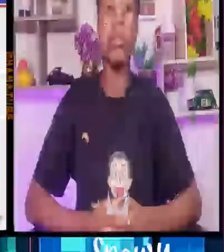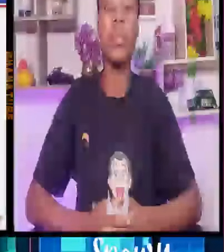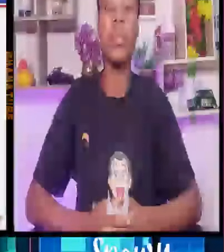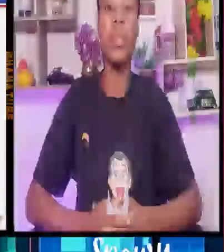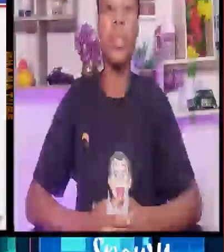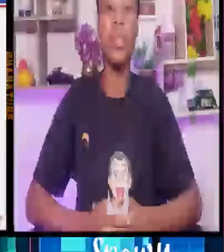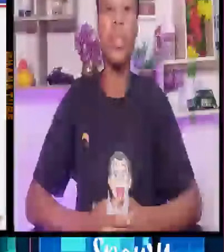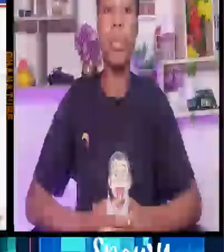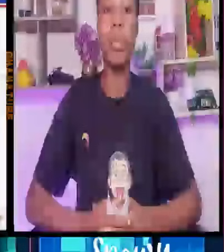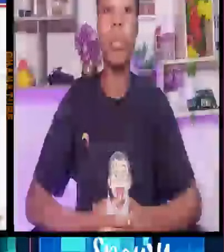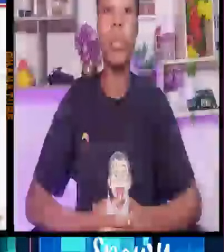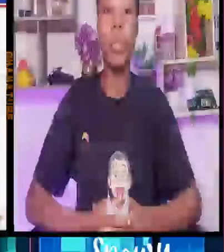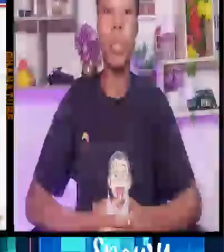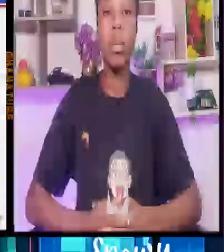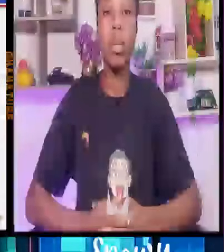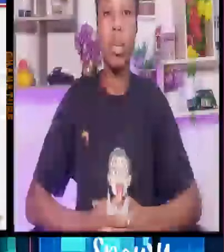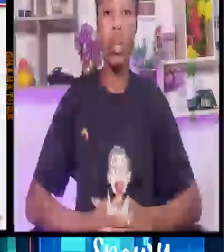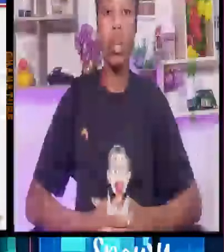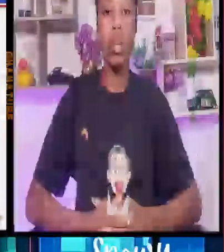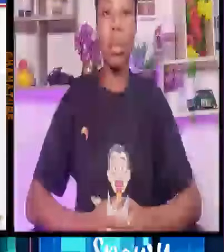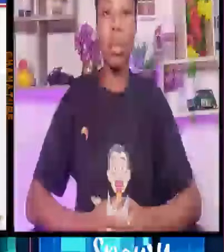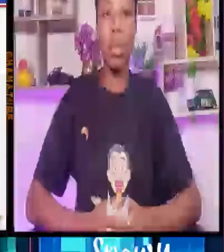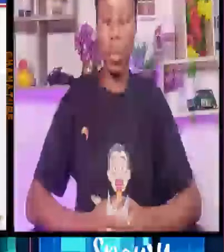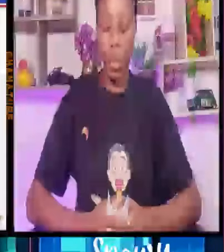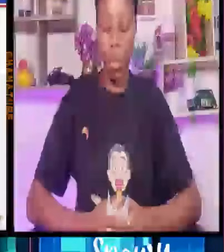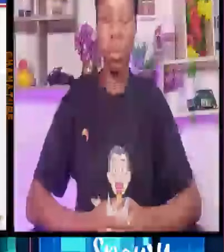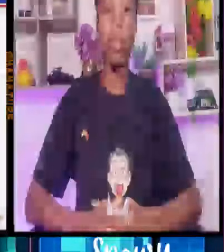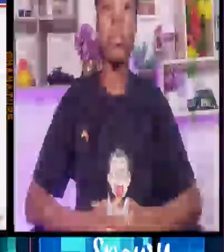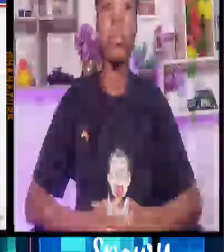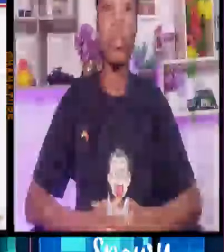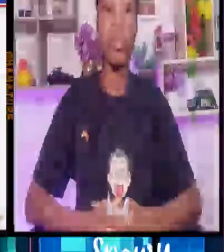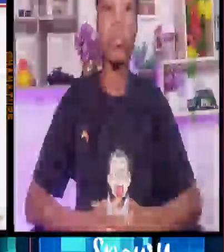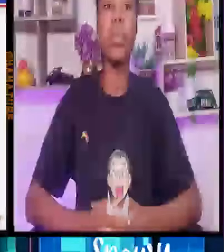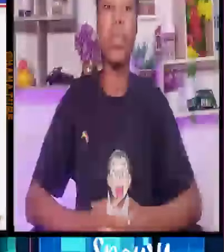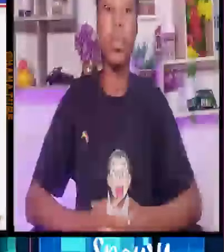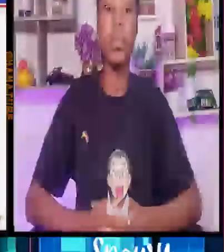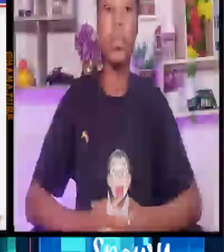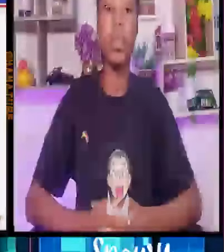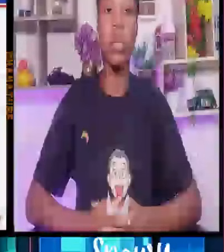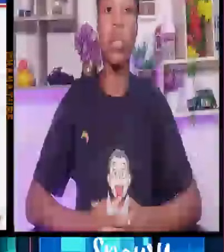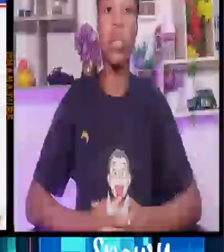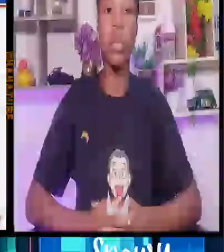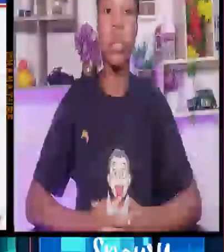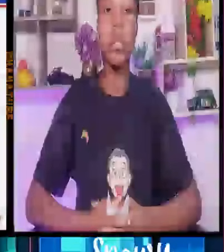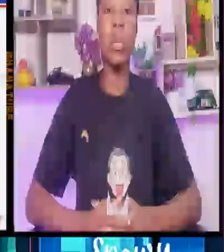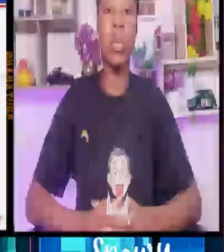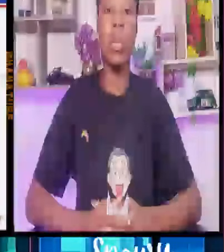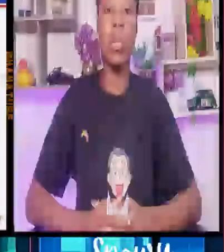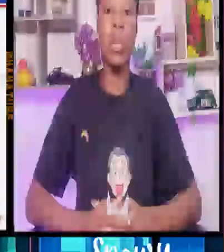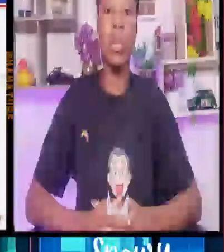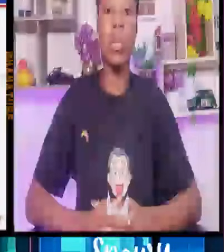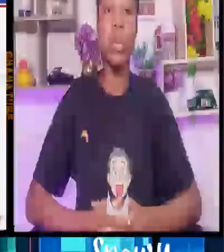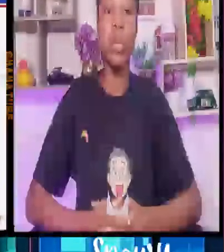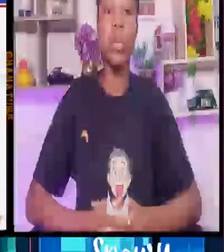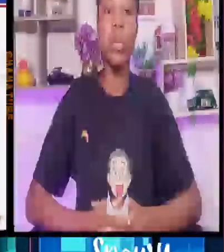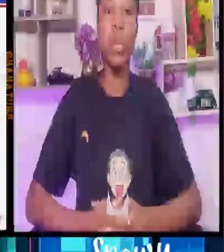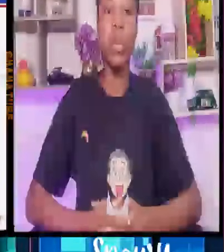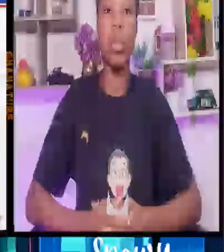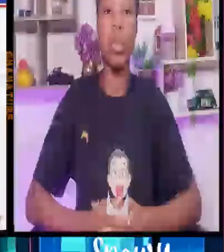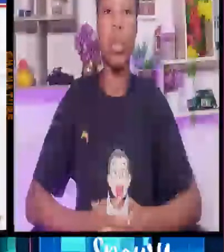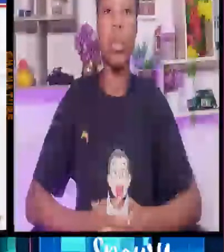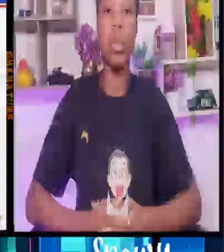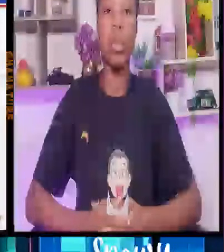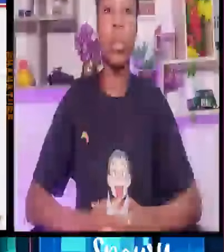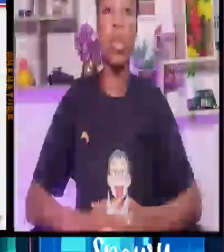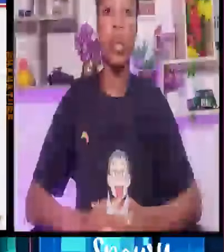came back, they did a lot better. And you can see that trajectory as well for ex-President Akufo-Addo. And so the